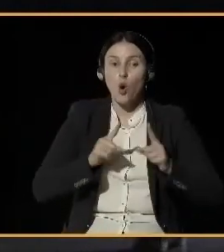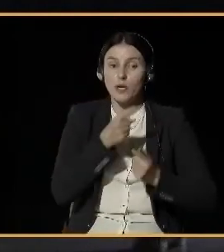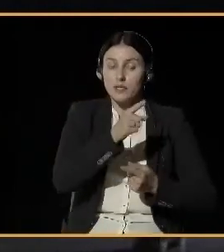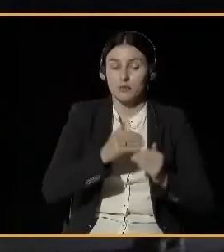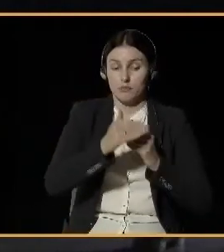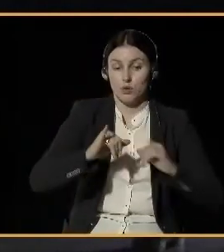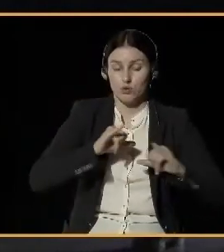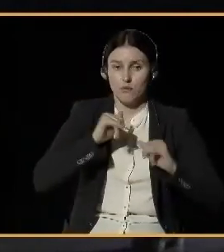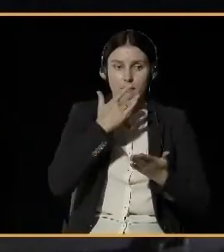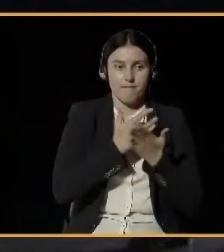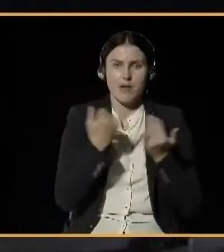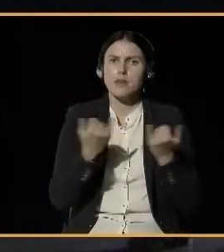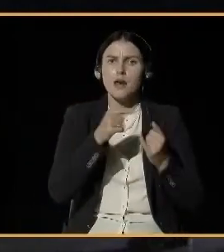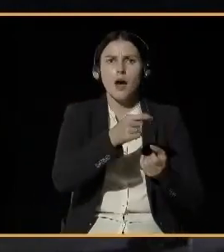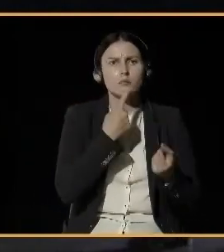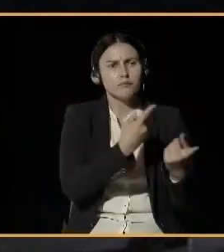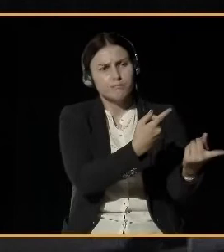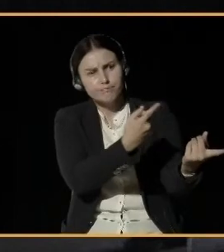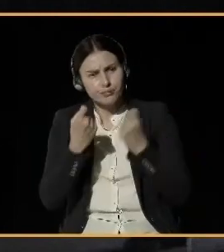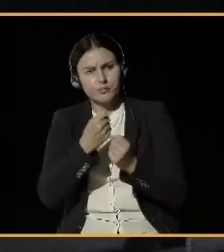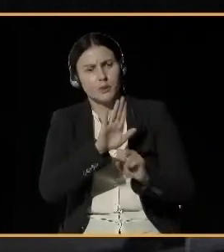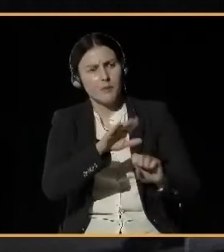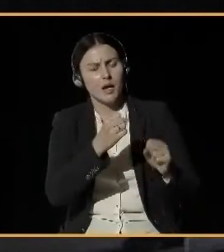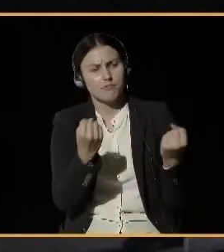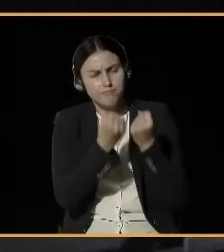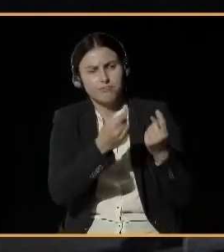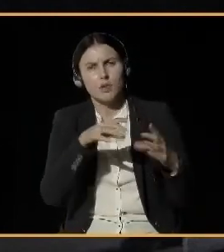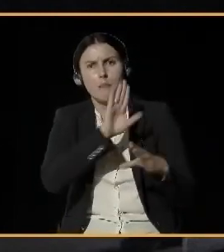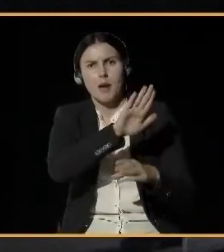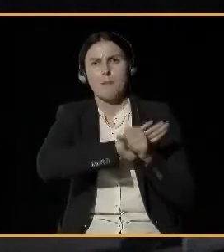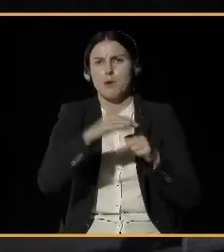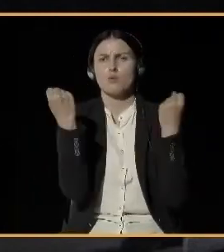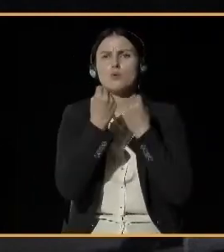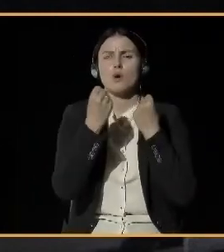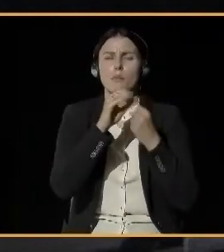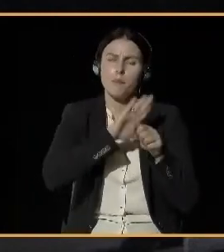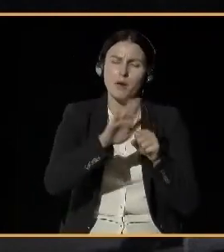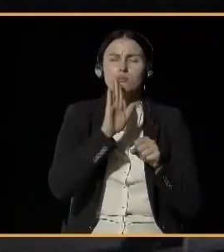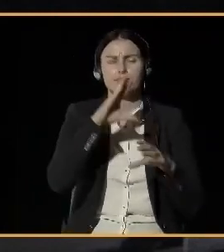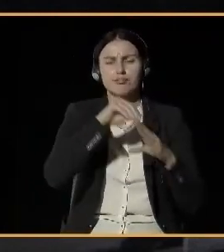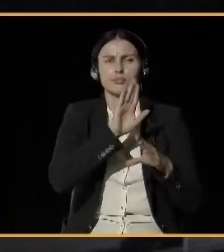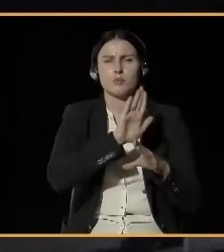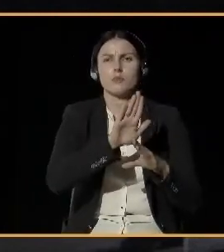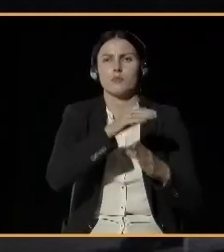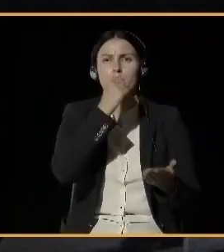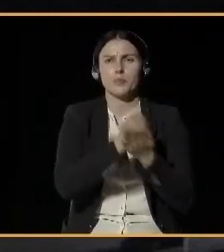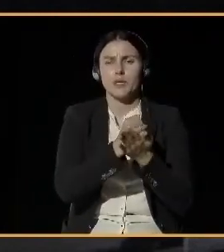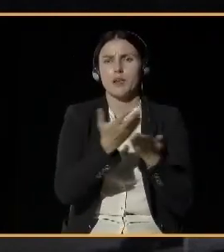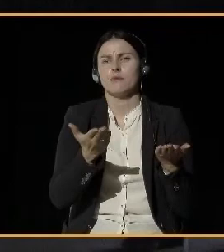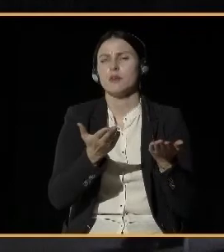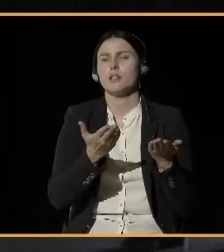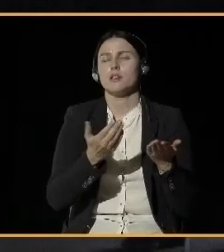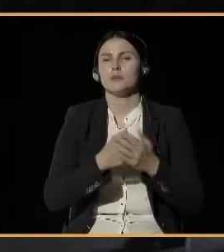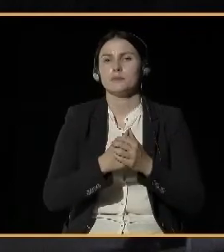concerning making the most of NGOs and how to involve them as